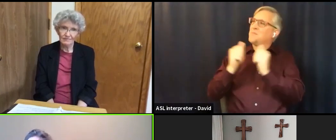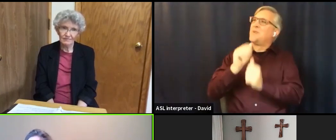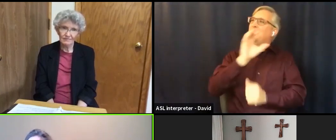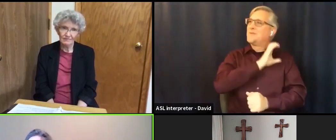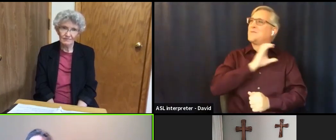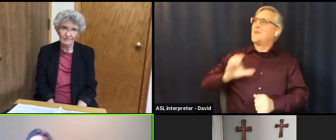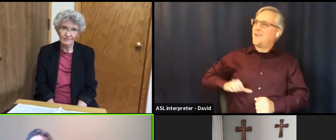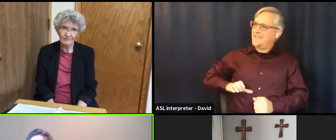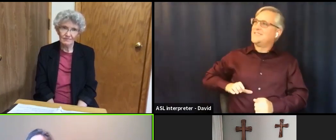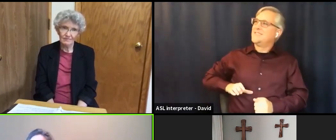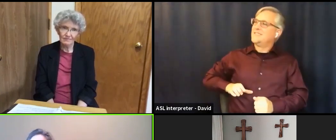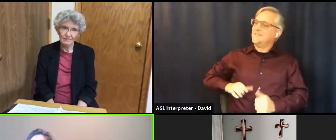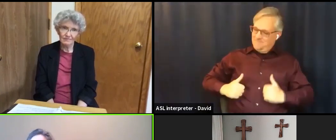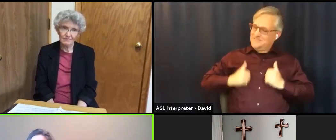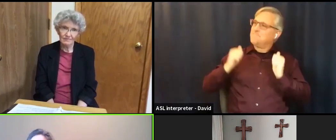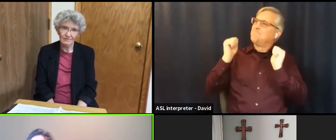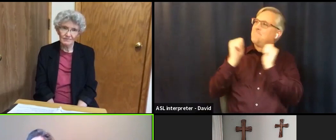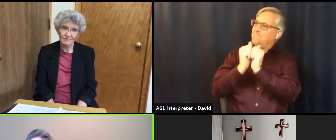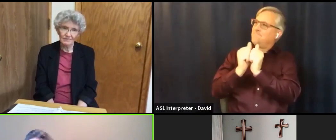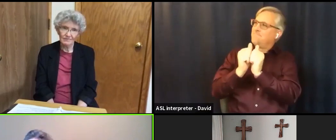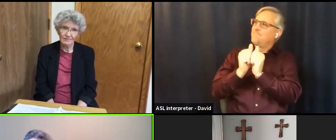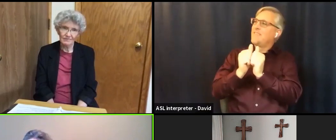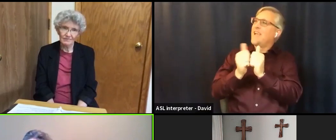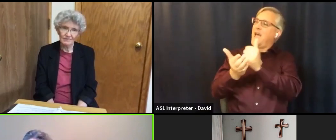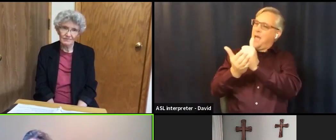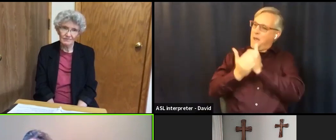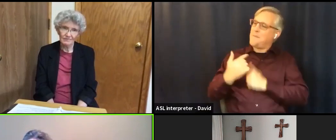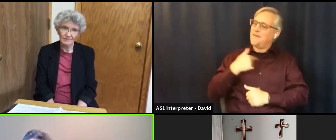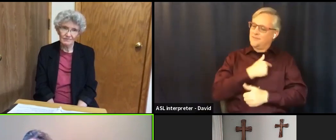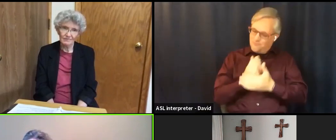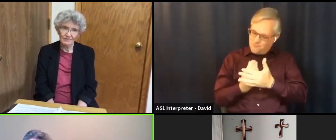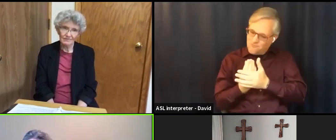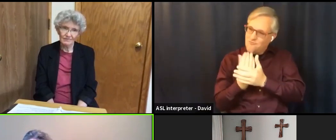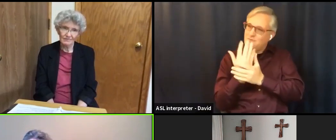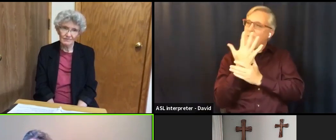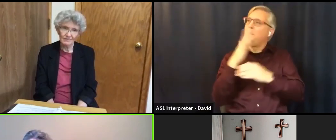grow toward the fullness of life with you.